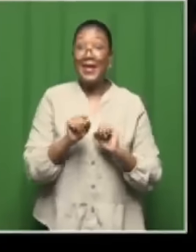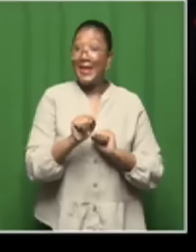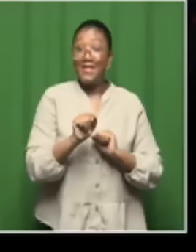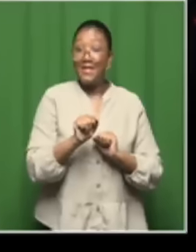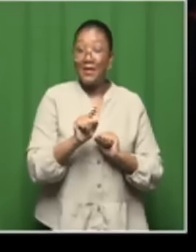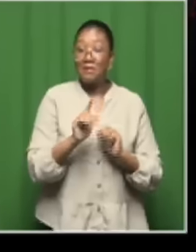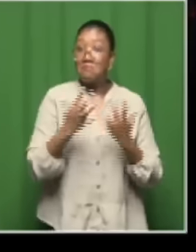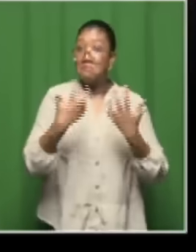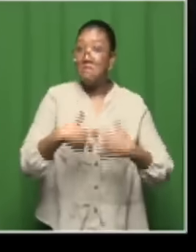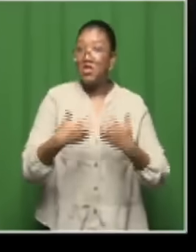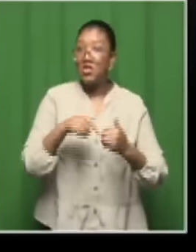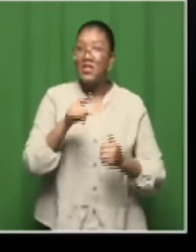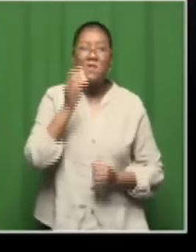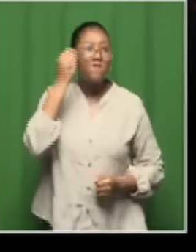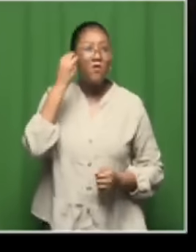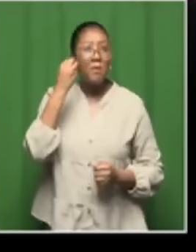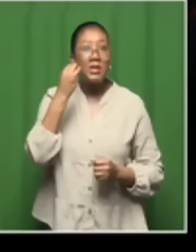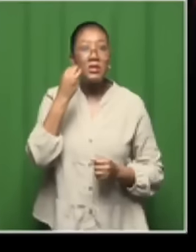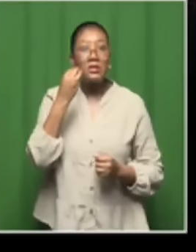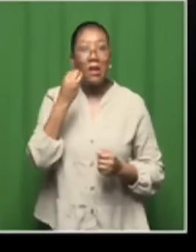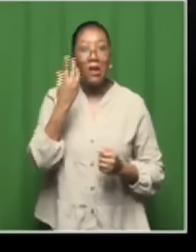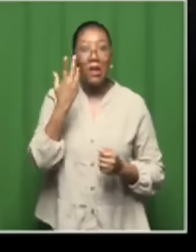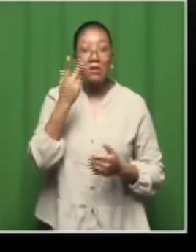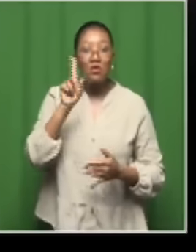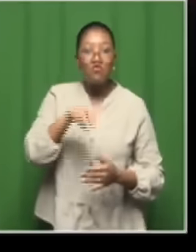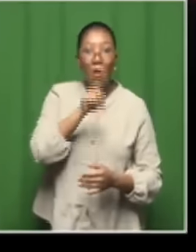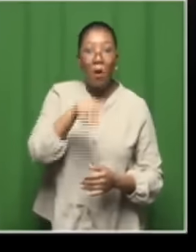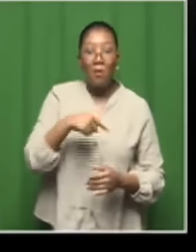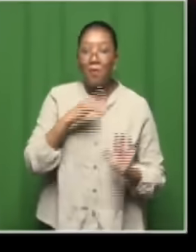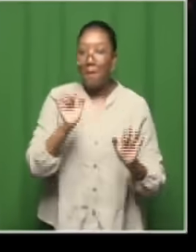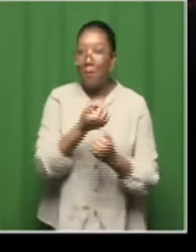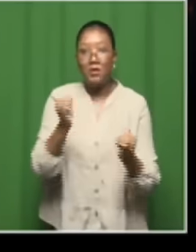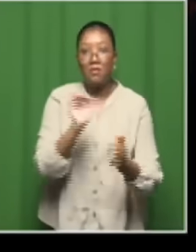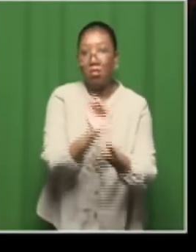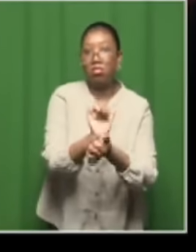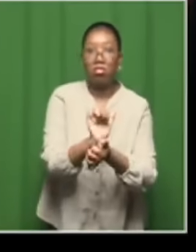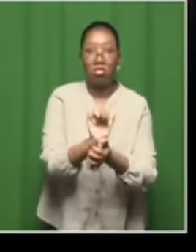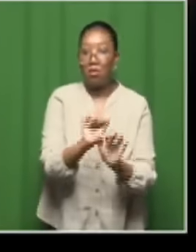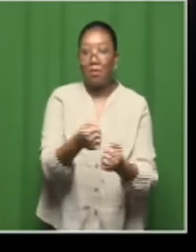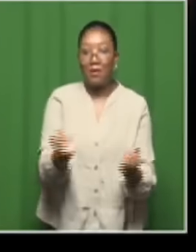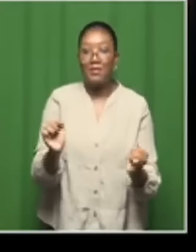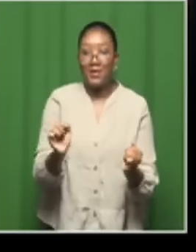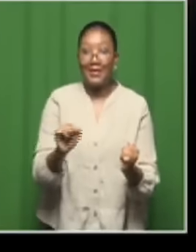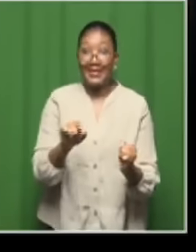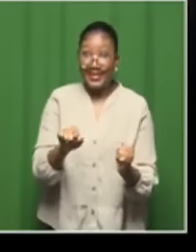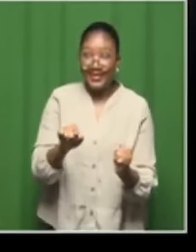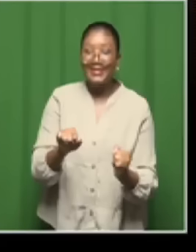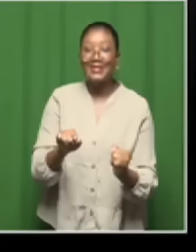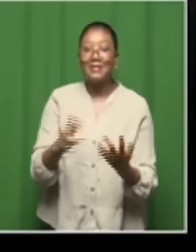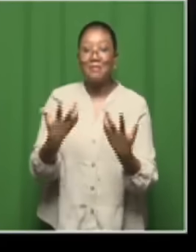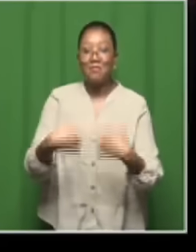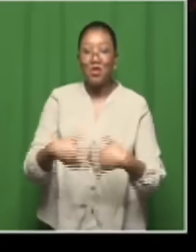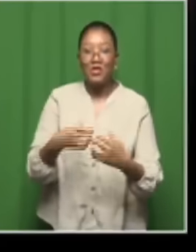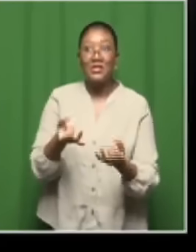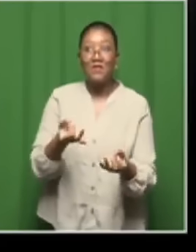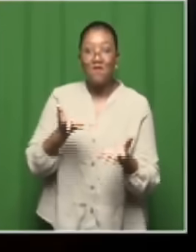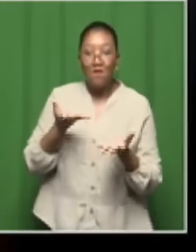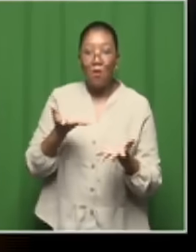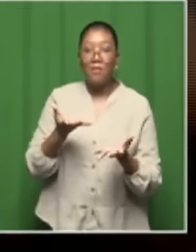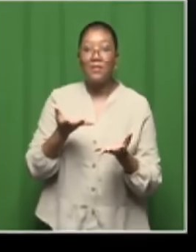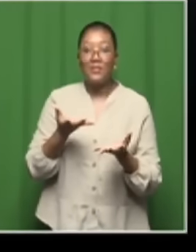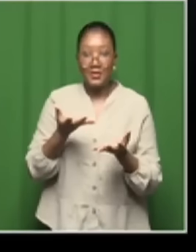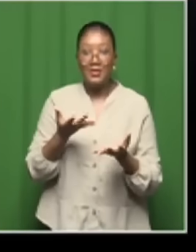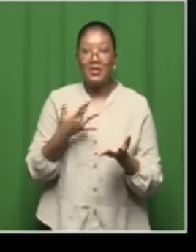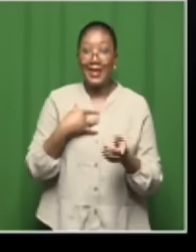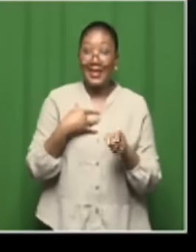actually proceed to actually execute our duties. That's when we go and park this car, get in another one,